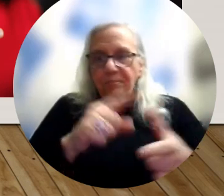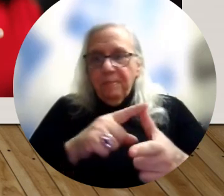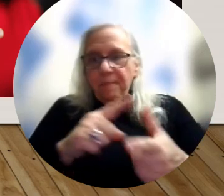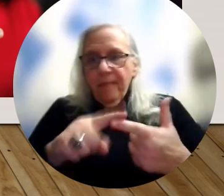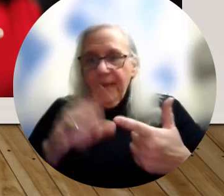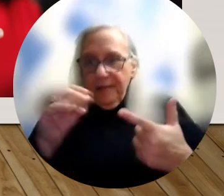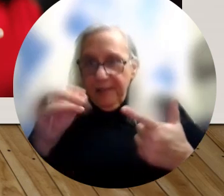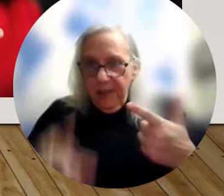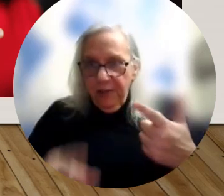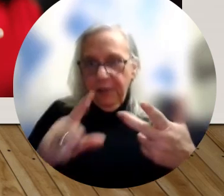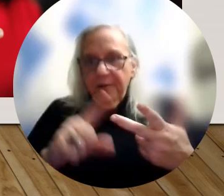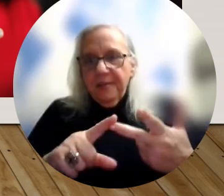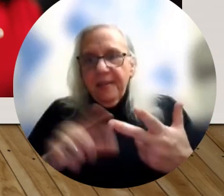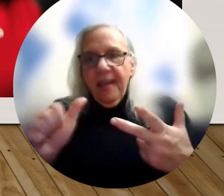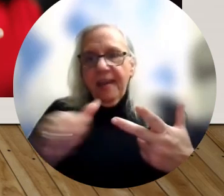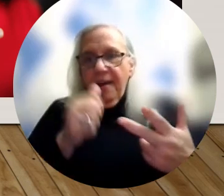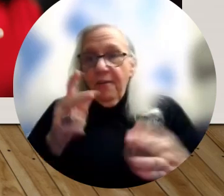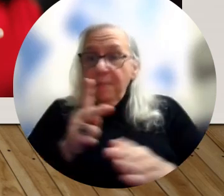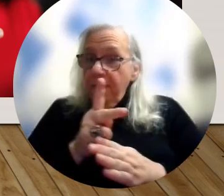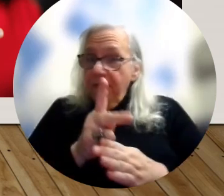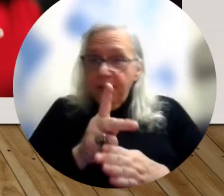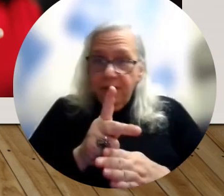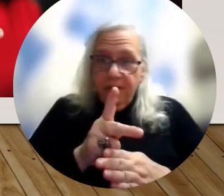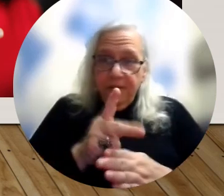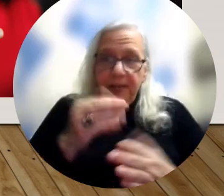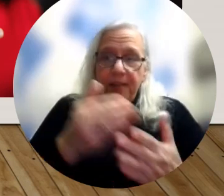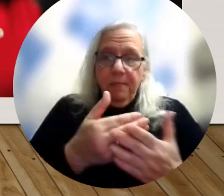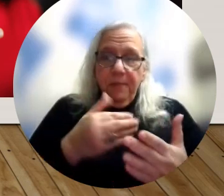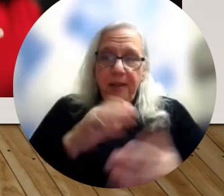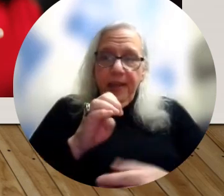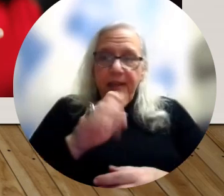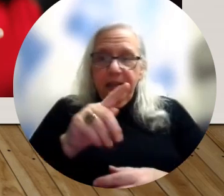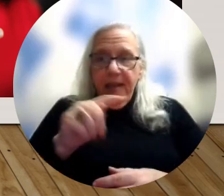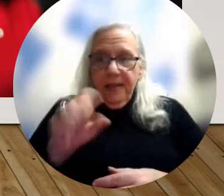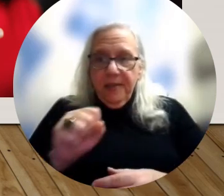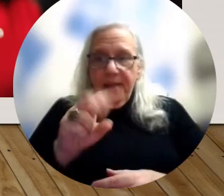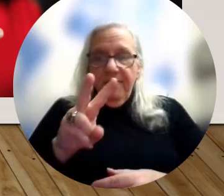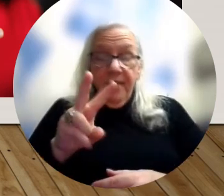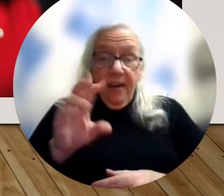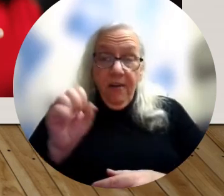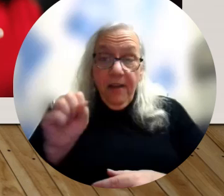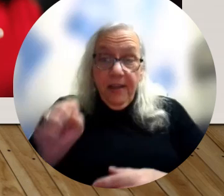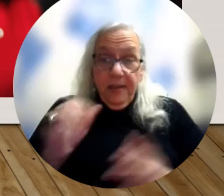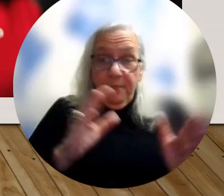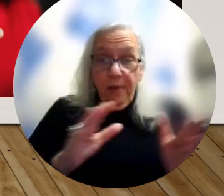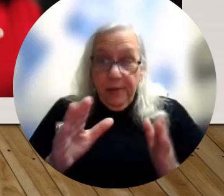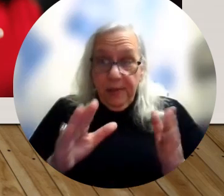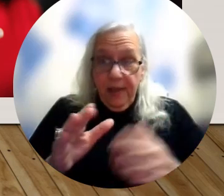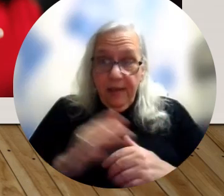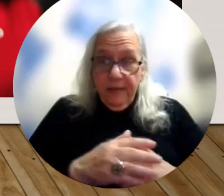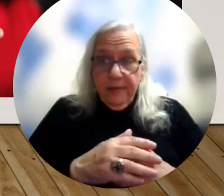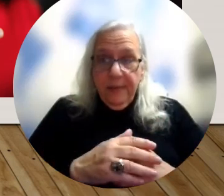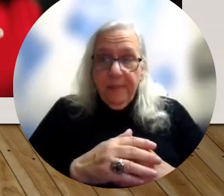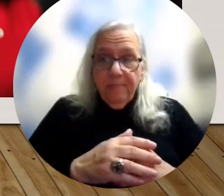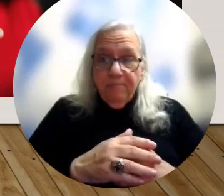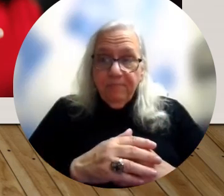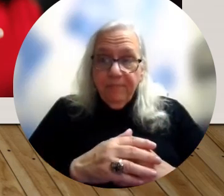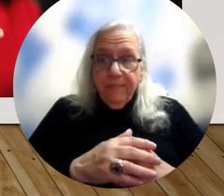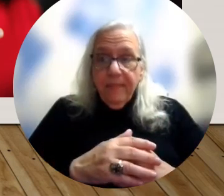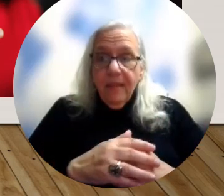students, teachers, and other professionals in the pre-ETS and VRS